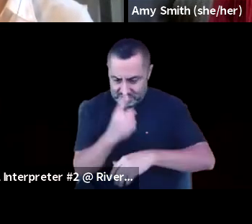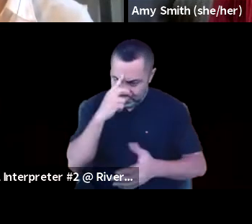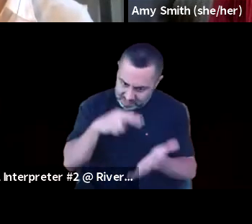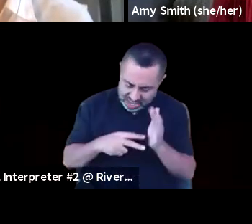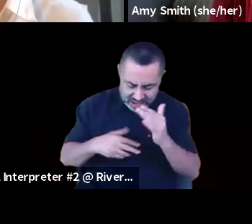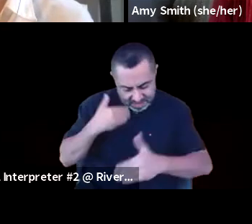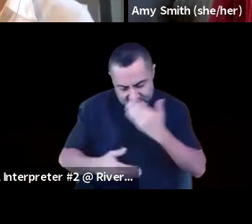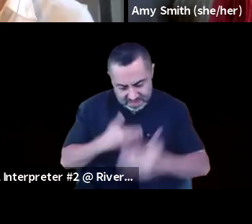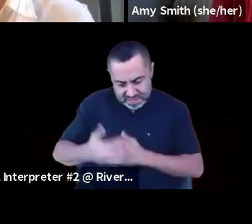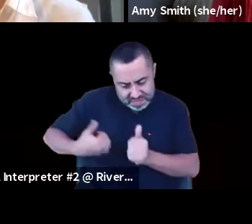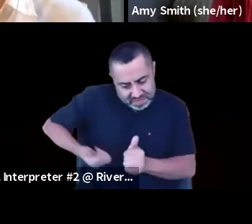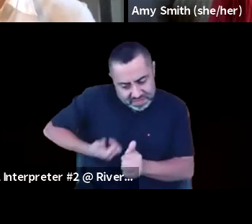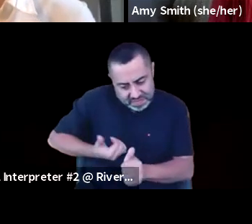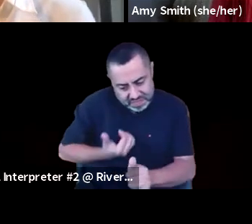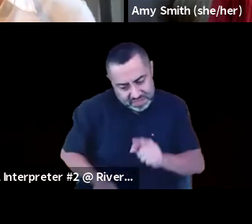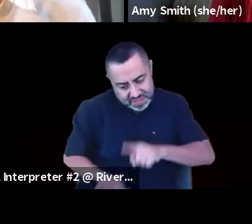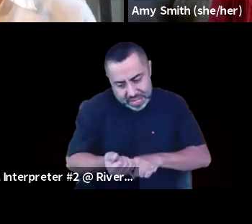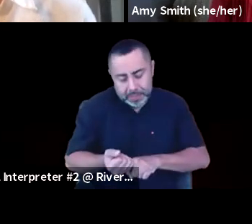Inhale,